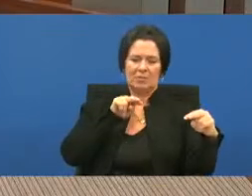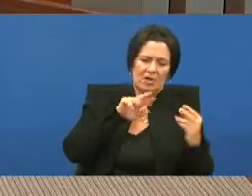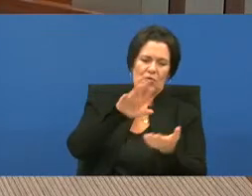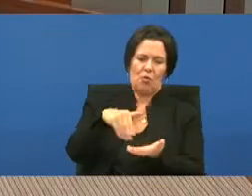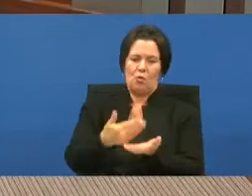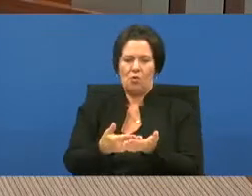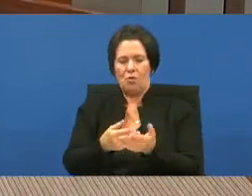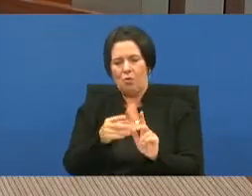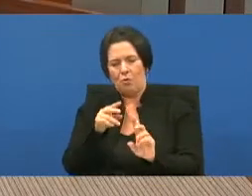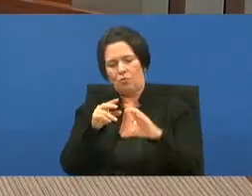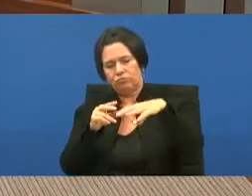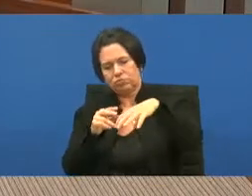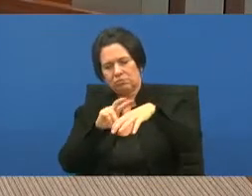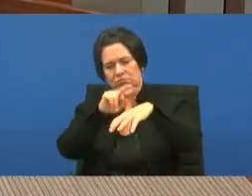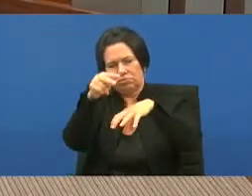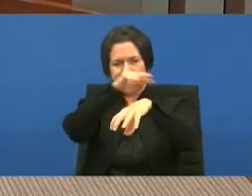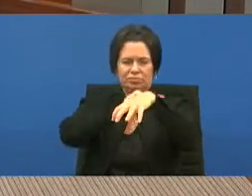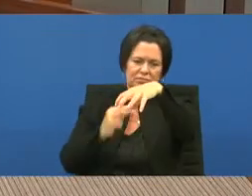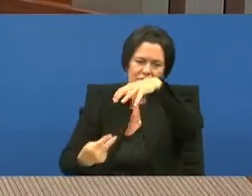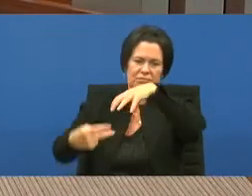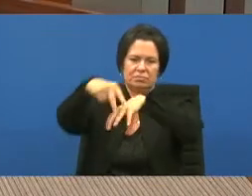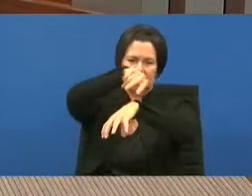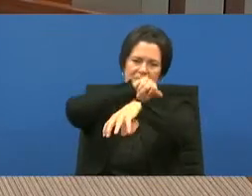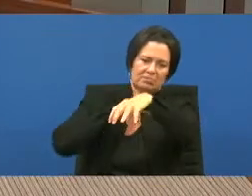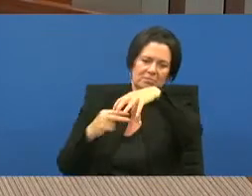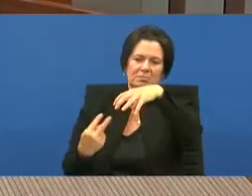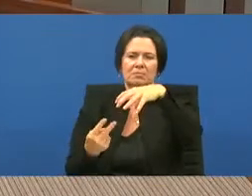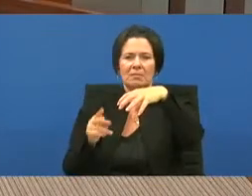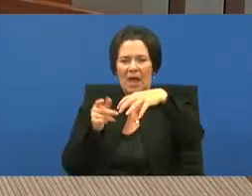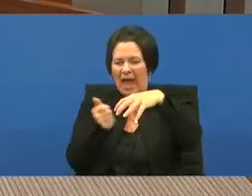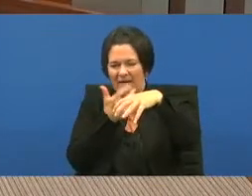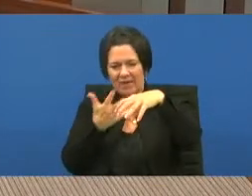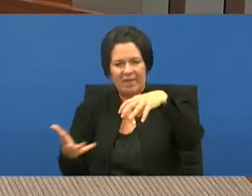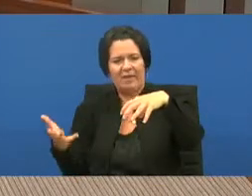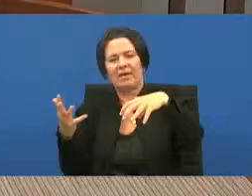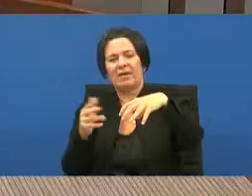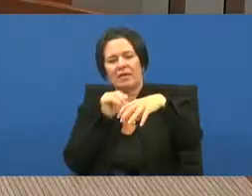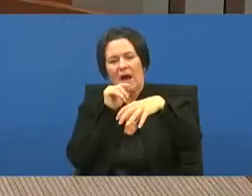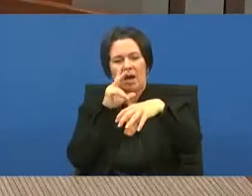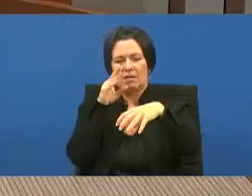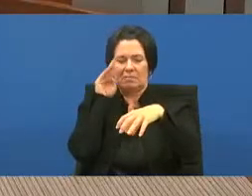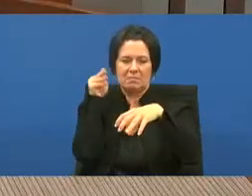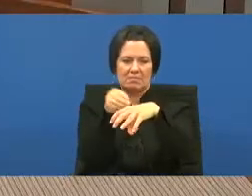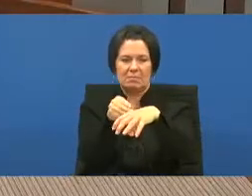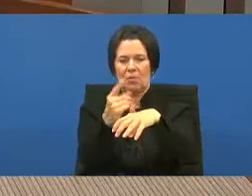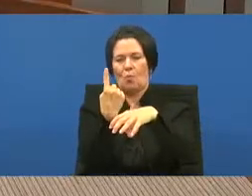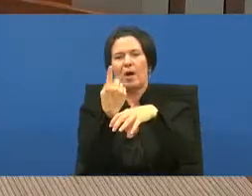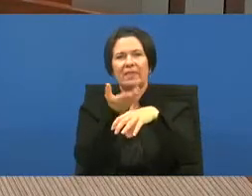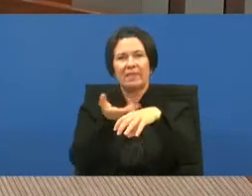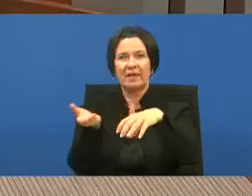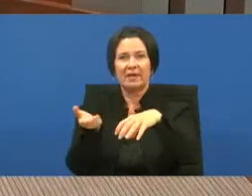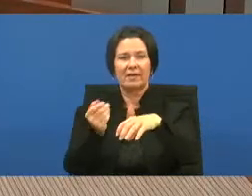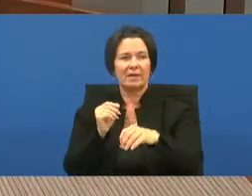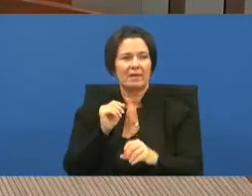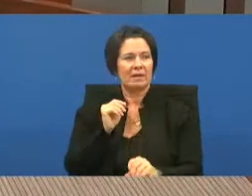try to visualize something that can be. And it's basically, it's like an investment in anything else.